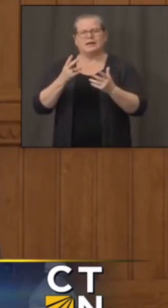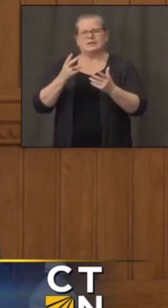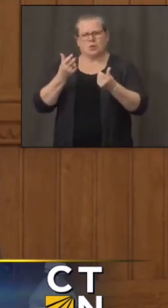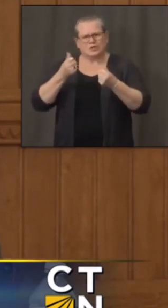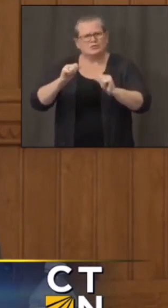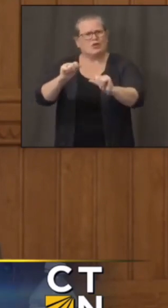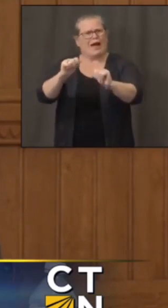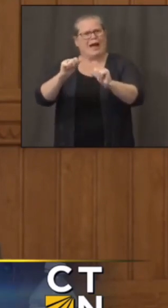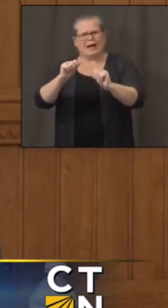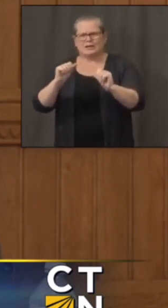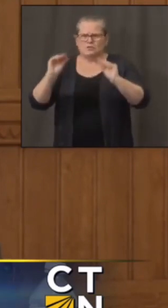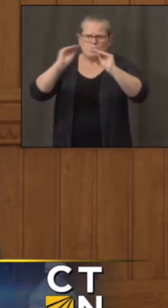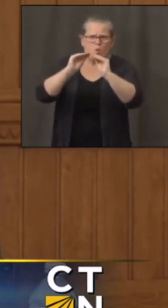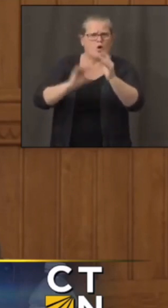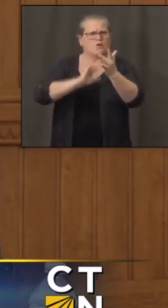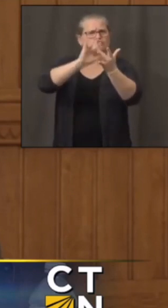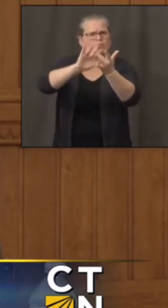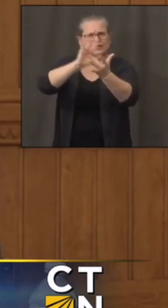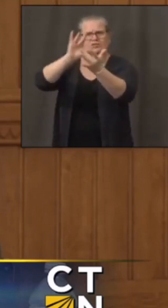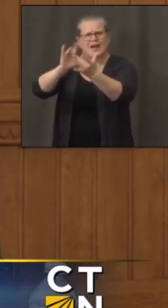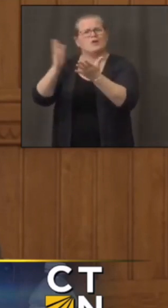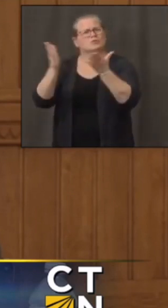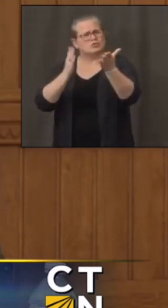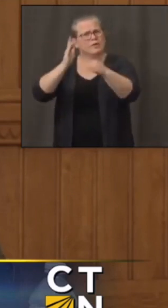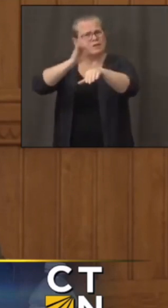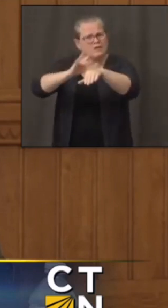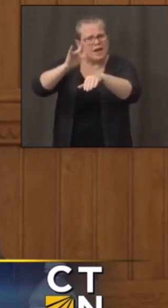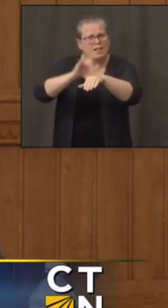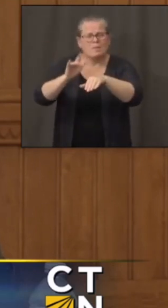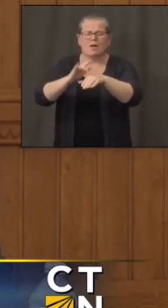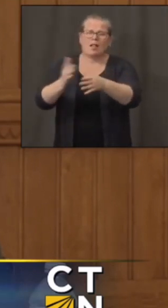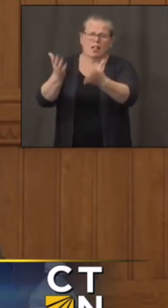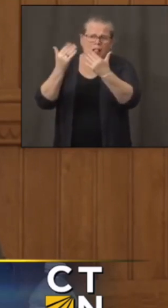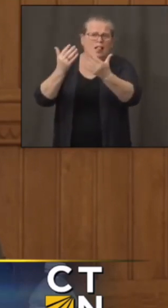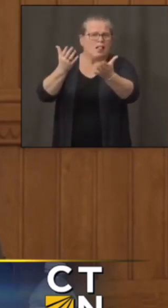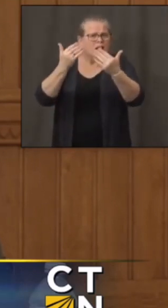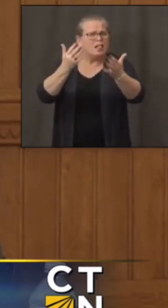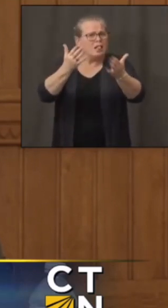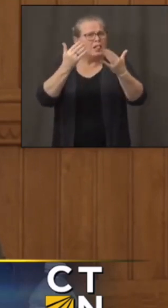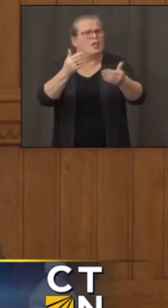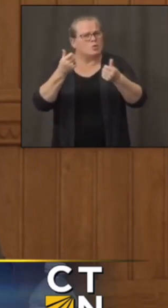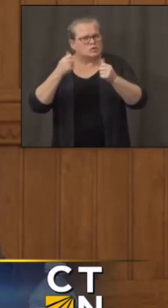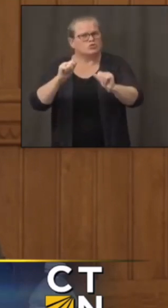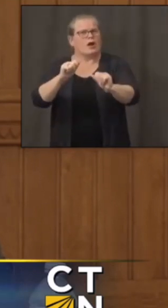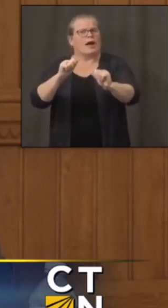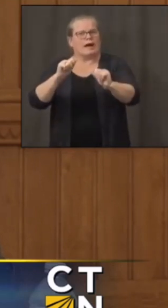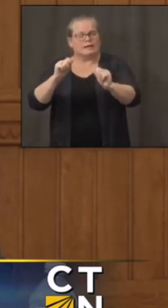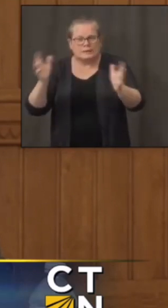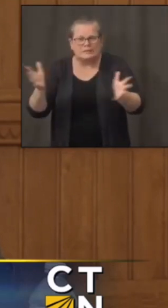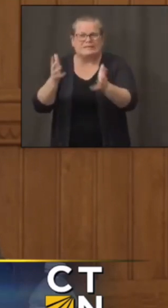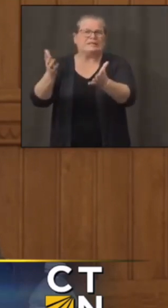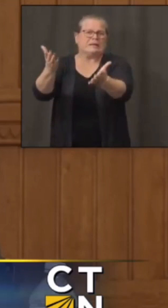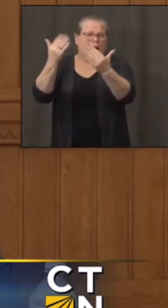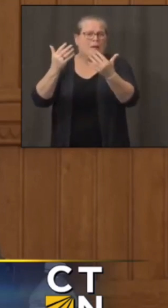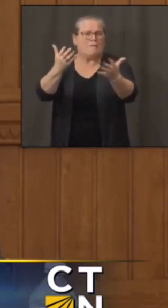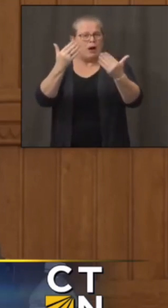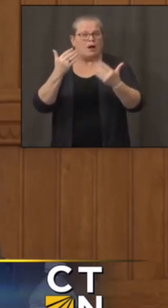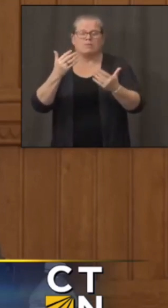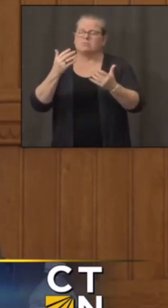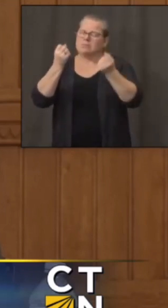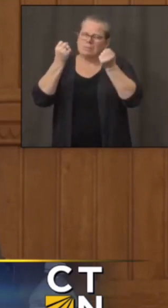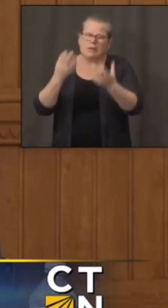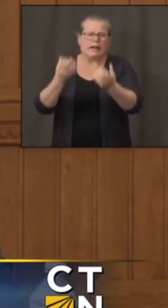out to let people know about the services and supports that are available across the state. We have a very robust service